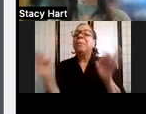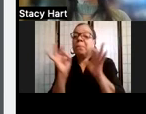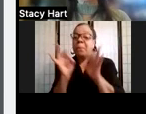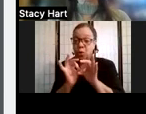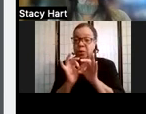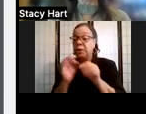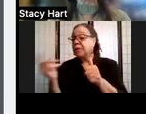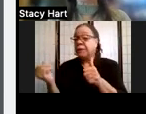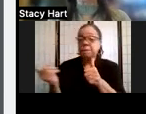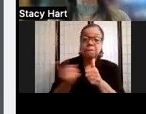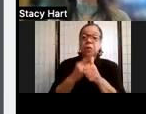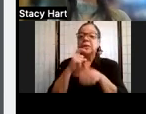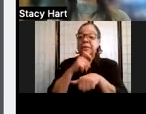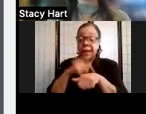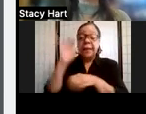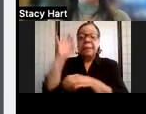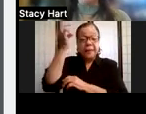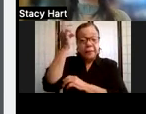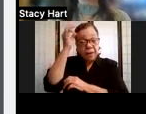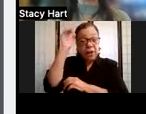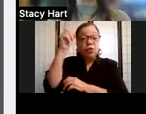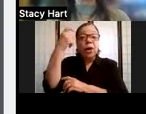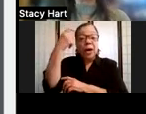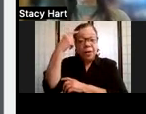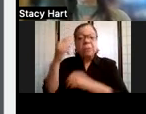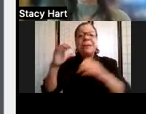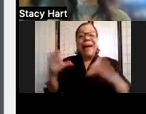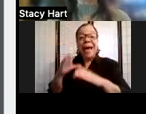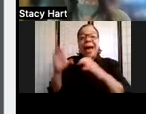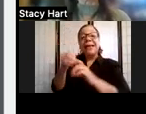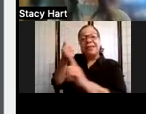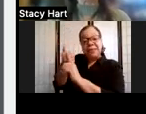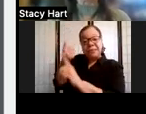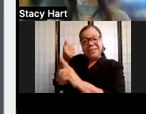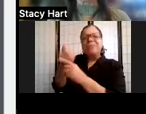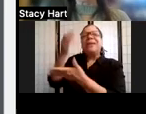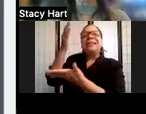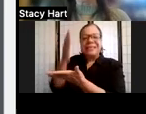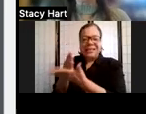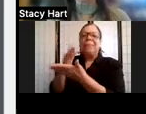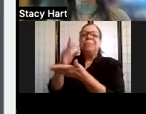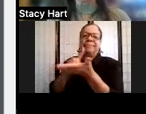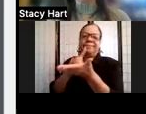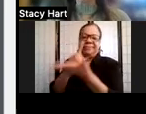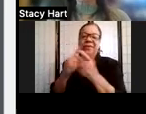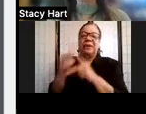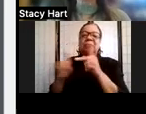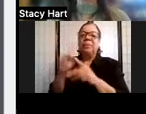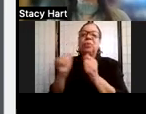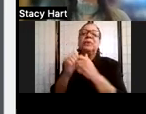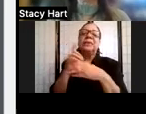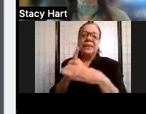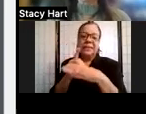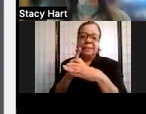first time that the federal government took an active role in ending the discrimination of people with